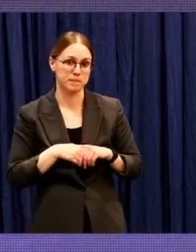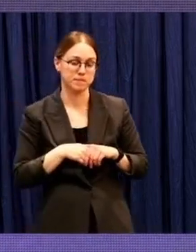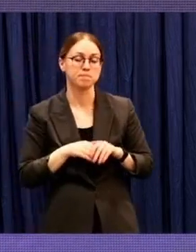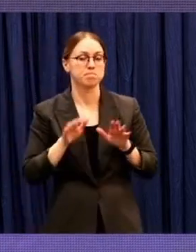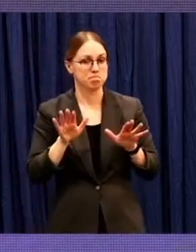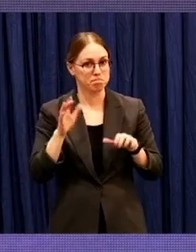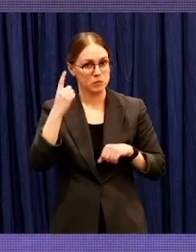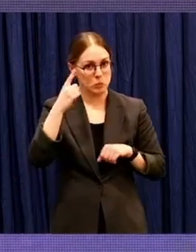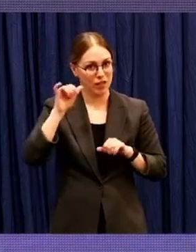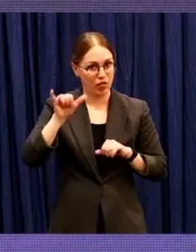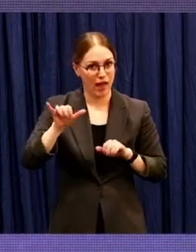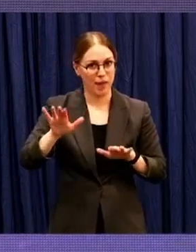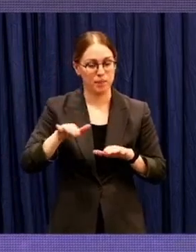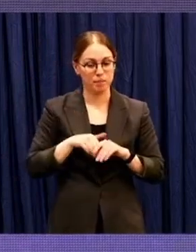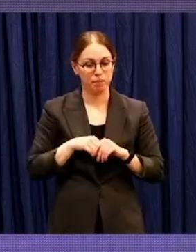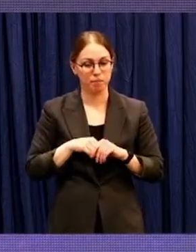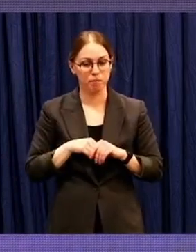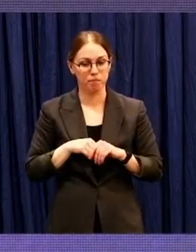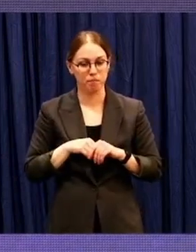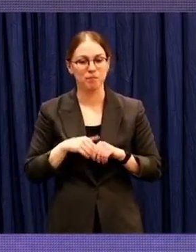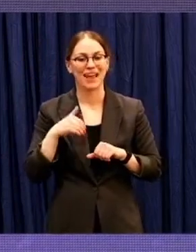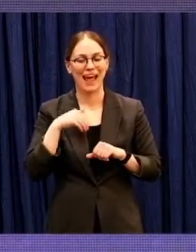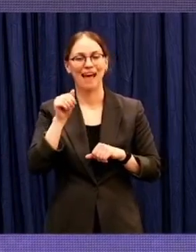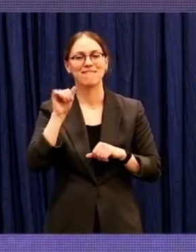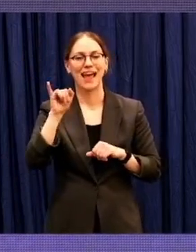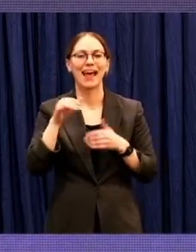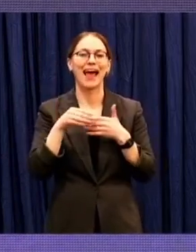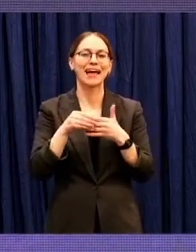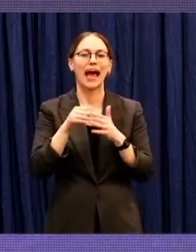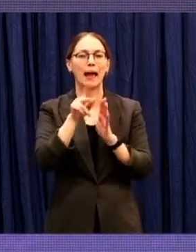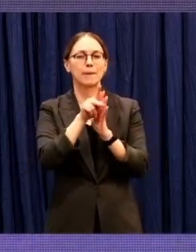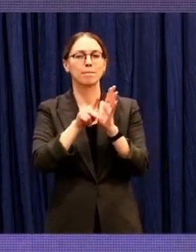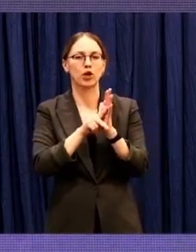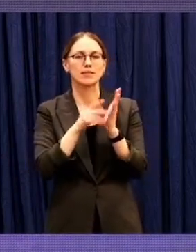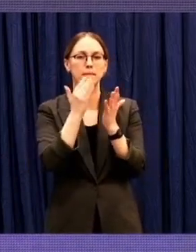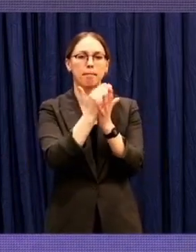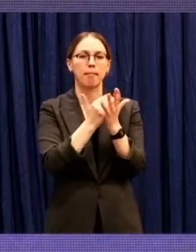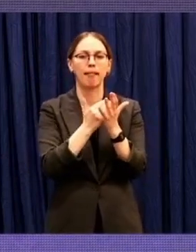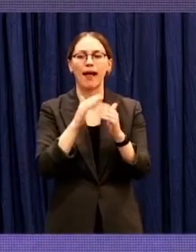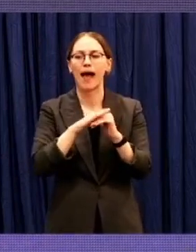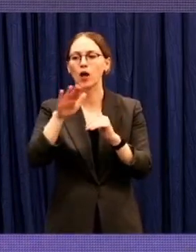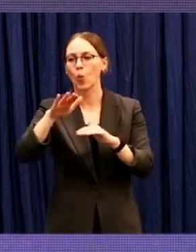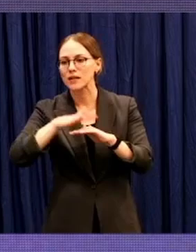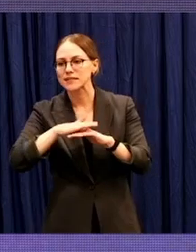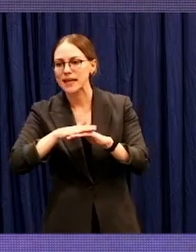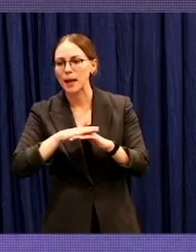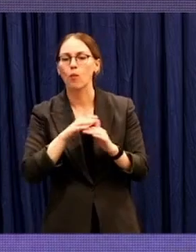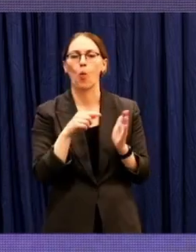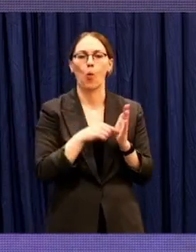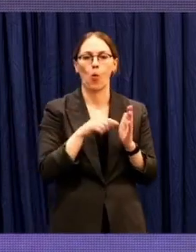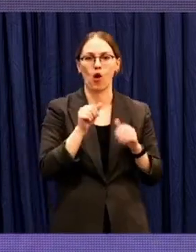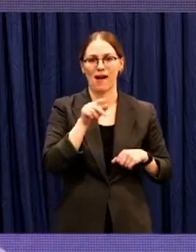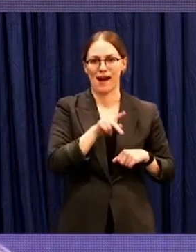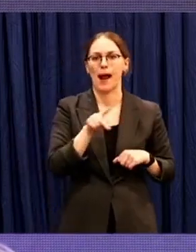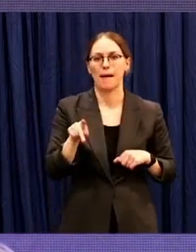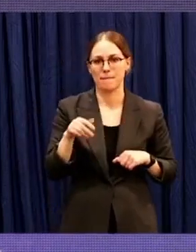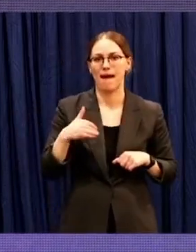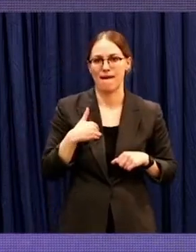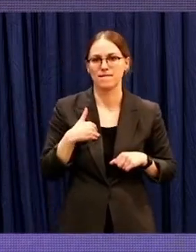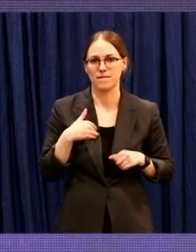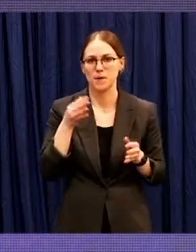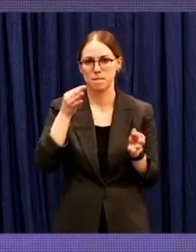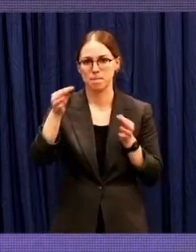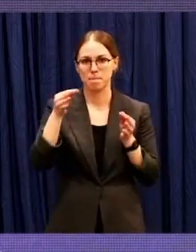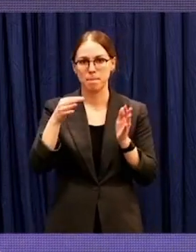With that, we come to the AI guiding principles, which again are available on your table or in the Whova app. And these are a set